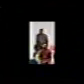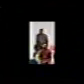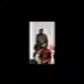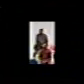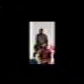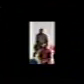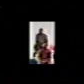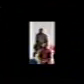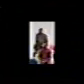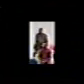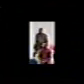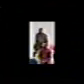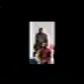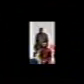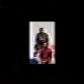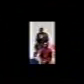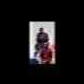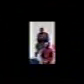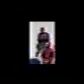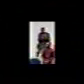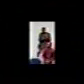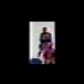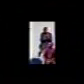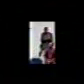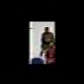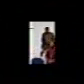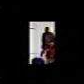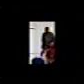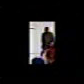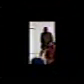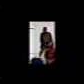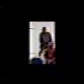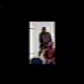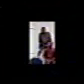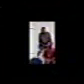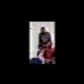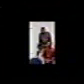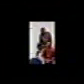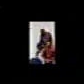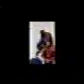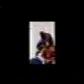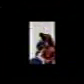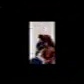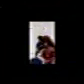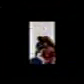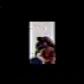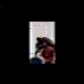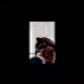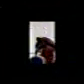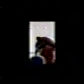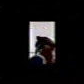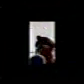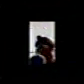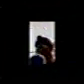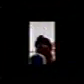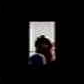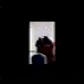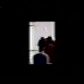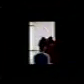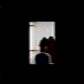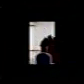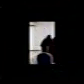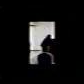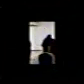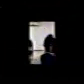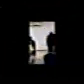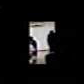Say that again. Pulling down of strongholds. Pull down the strongholds.